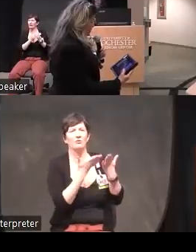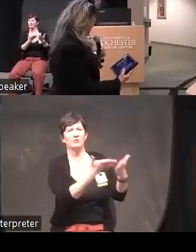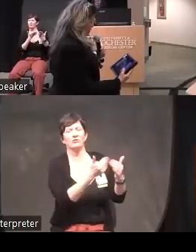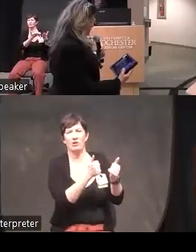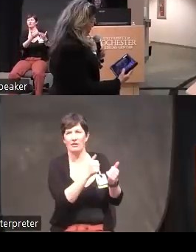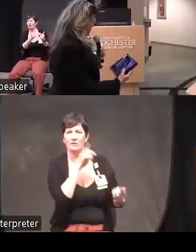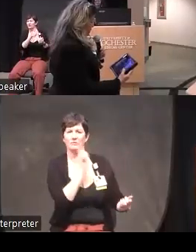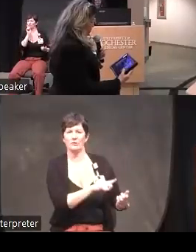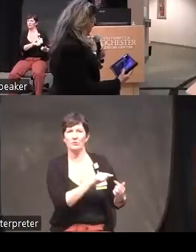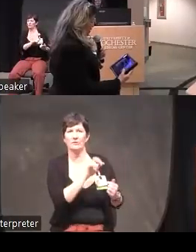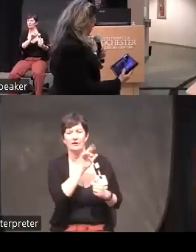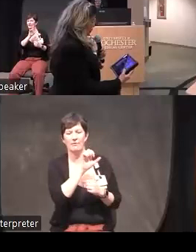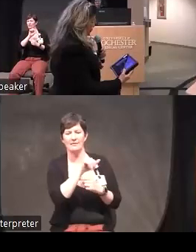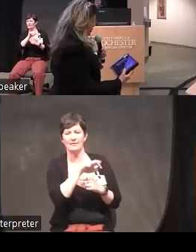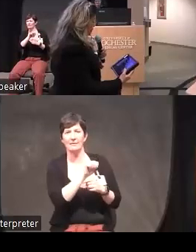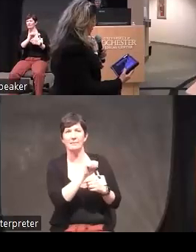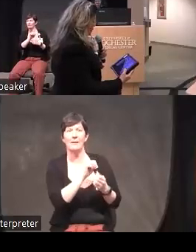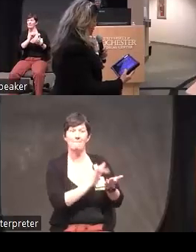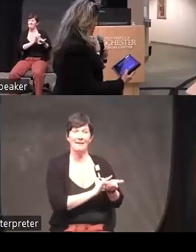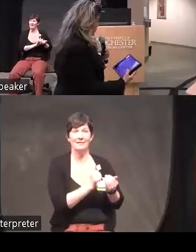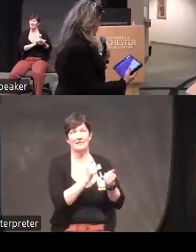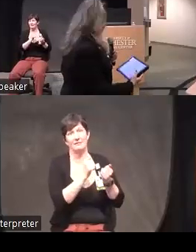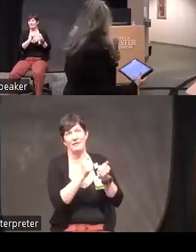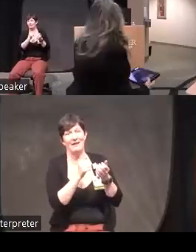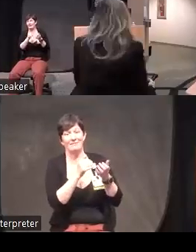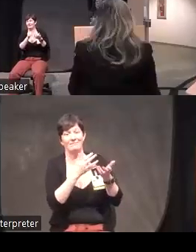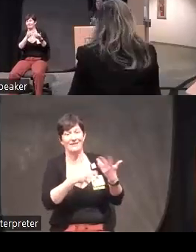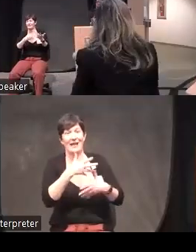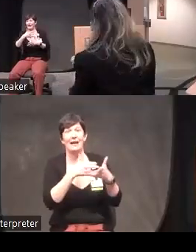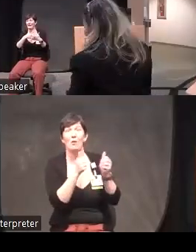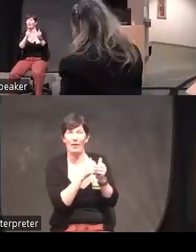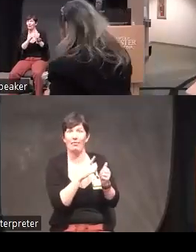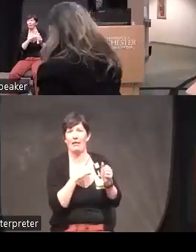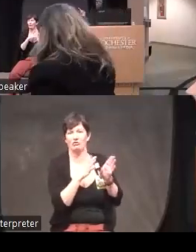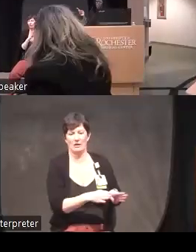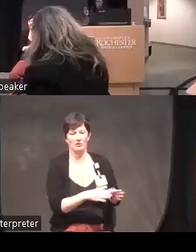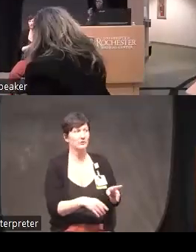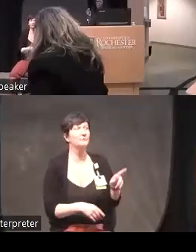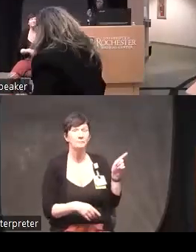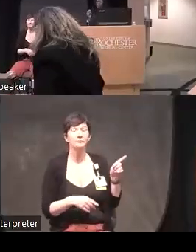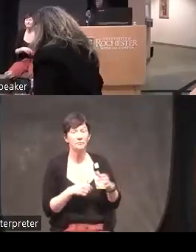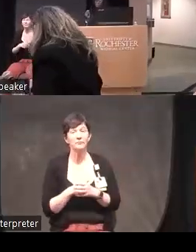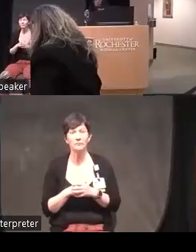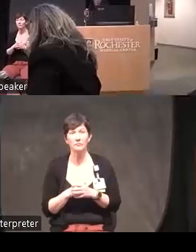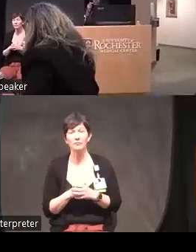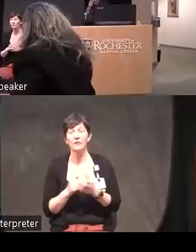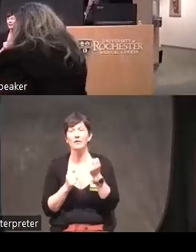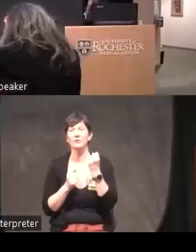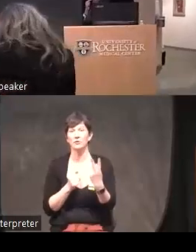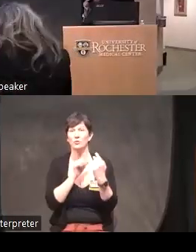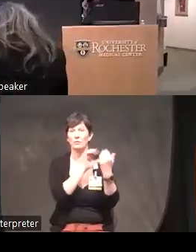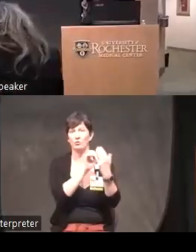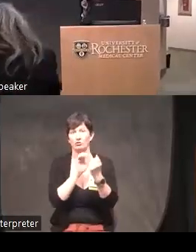racism in medicine and society with the policymakers? There are two ways to go at that problem.